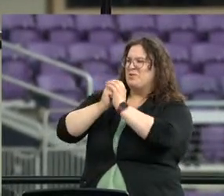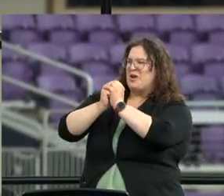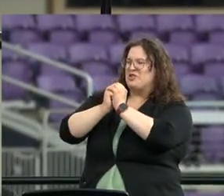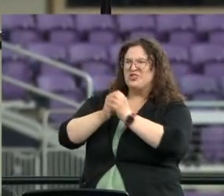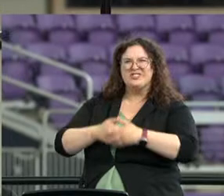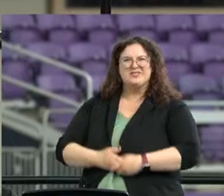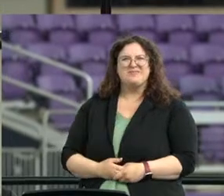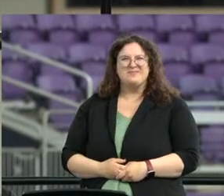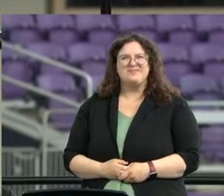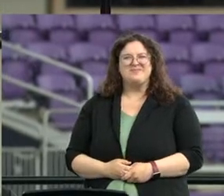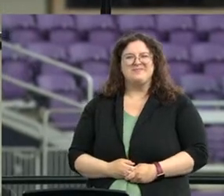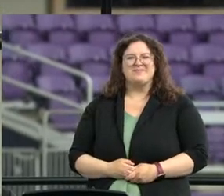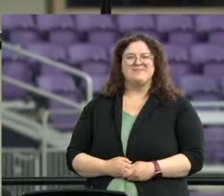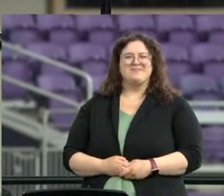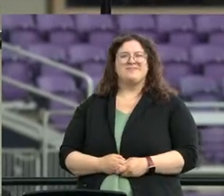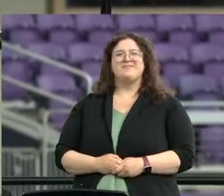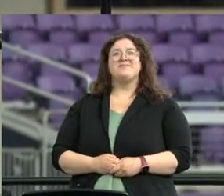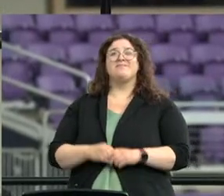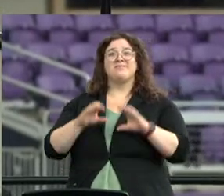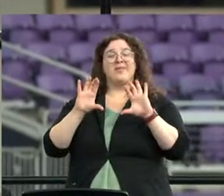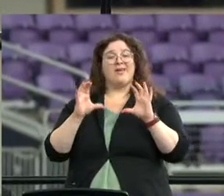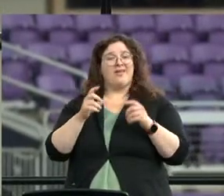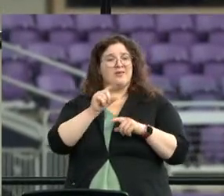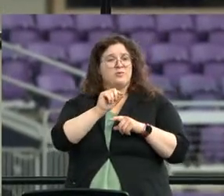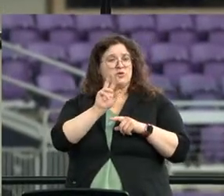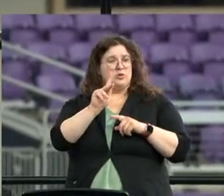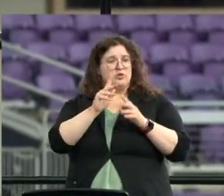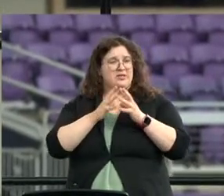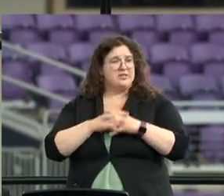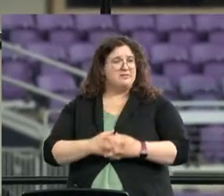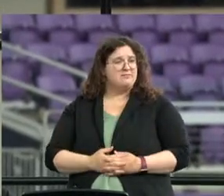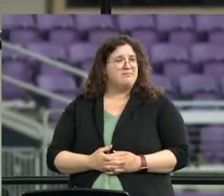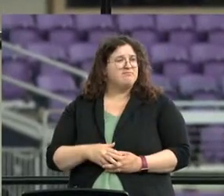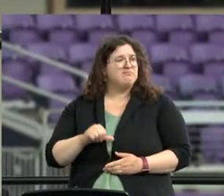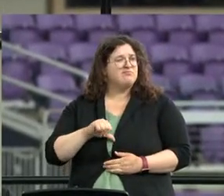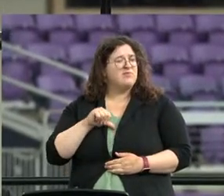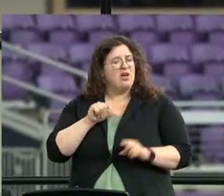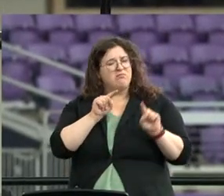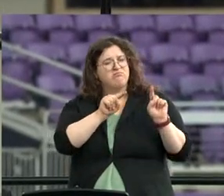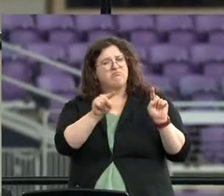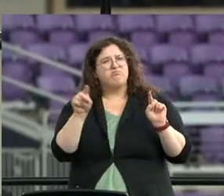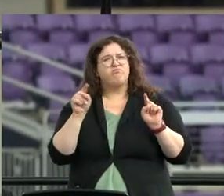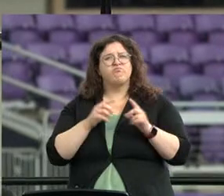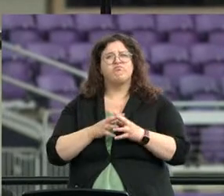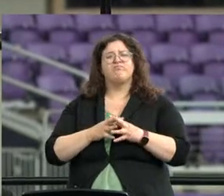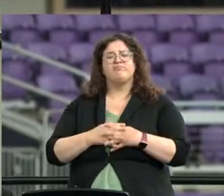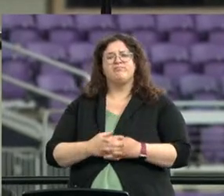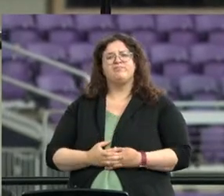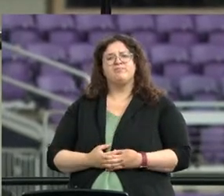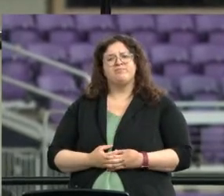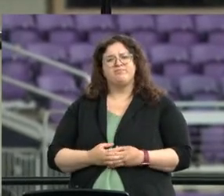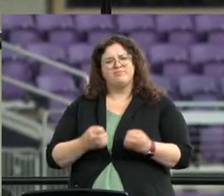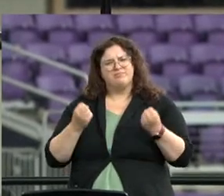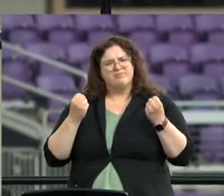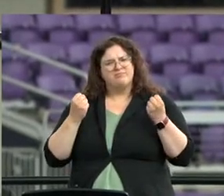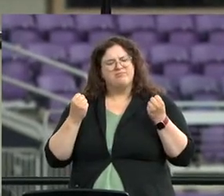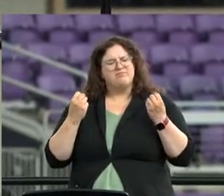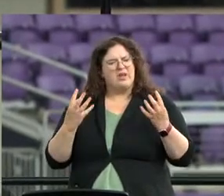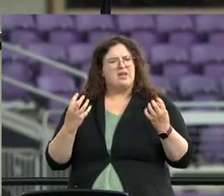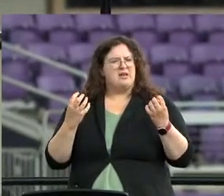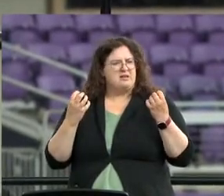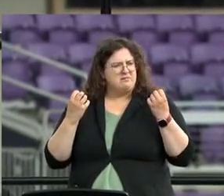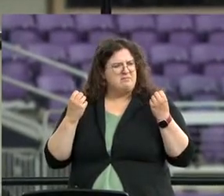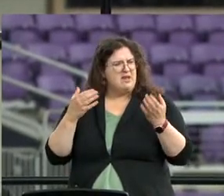congratulate you. Class of 2023, I am proud of you. There are thousands and thousands